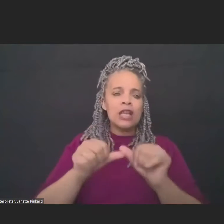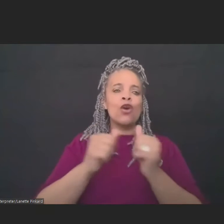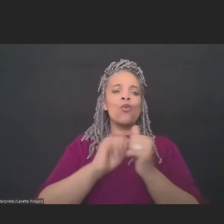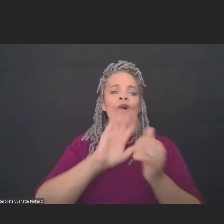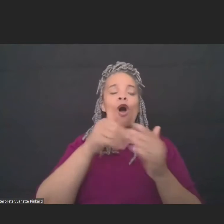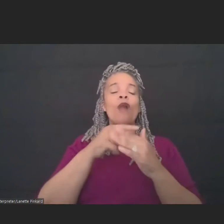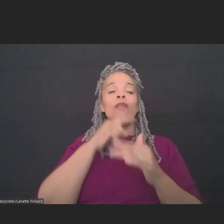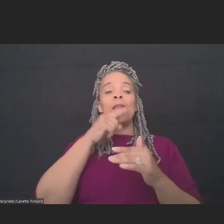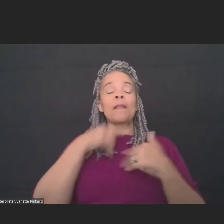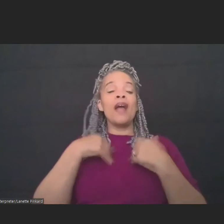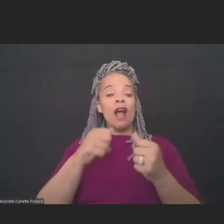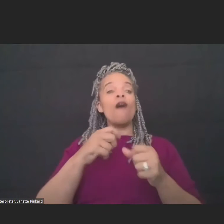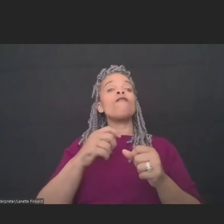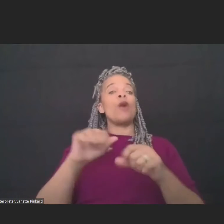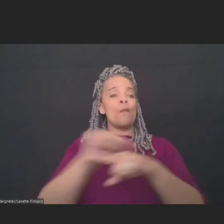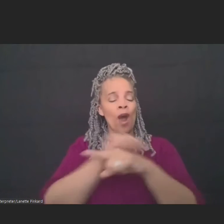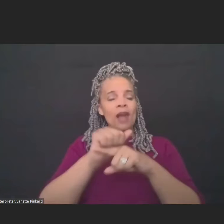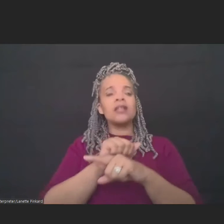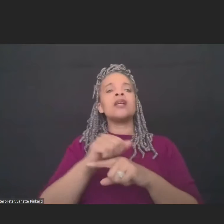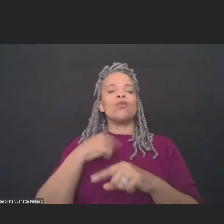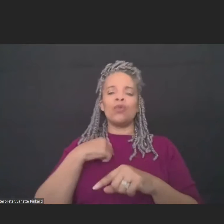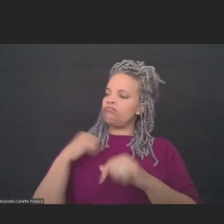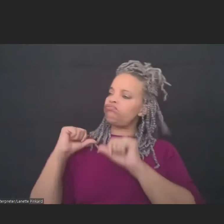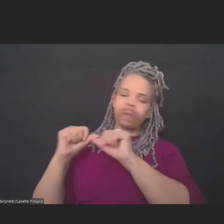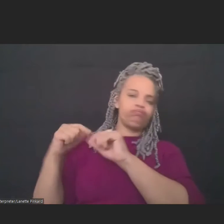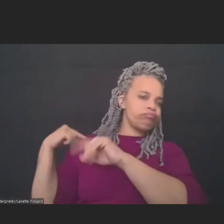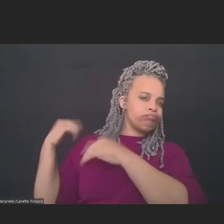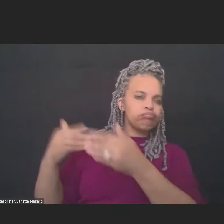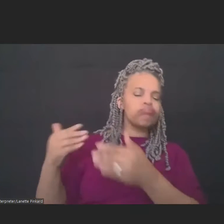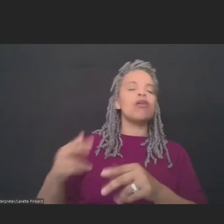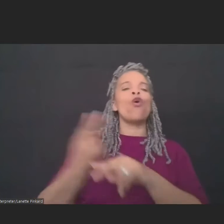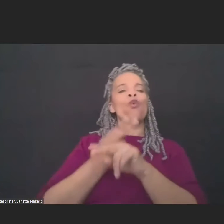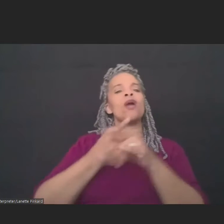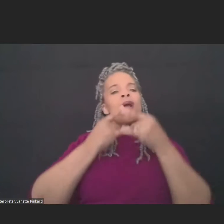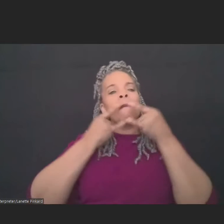health practices we've talked about in the past, wearing your mask,